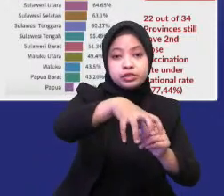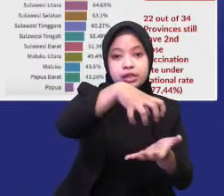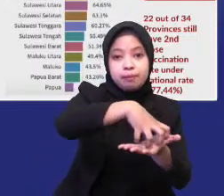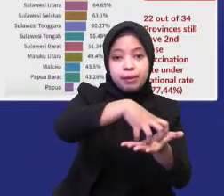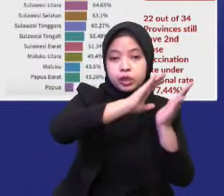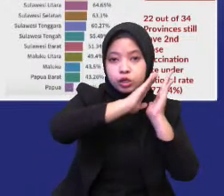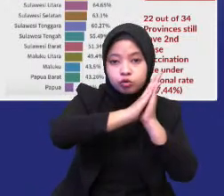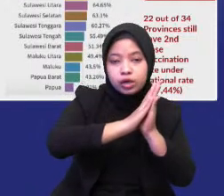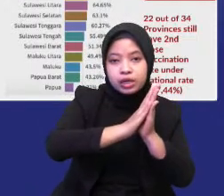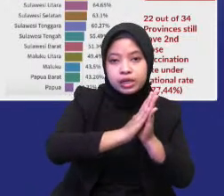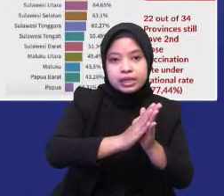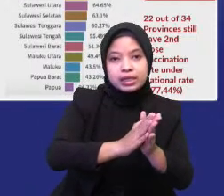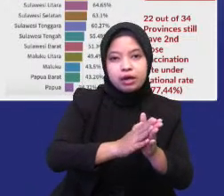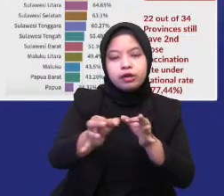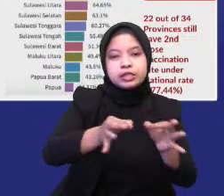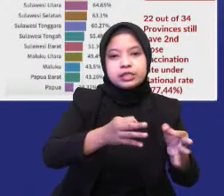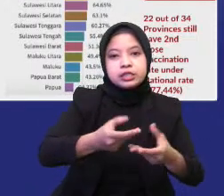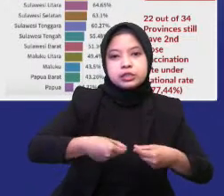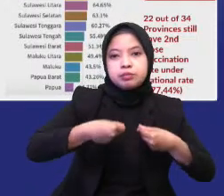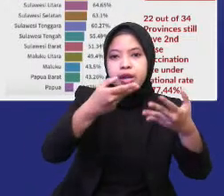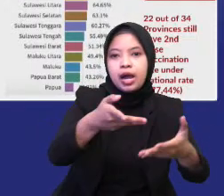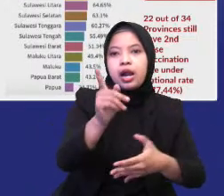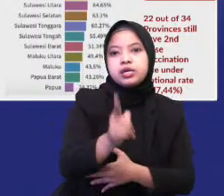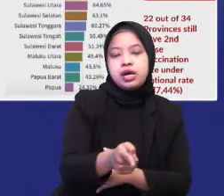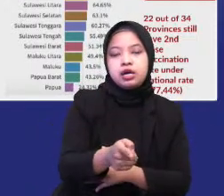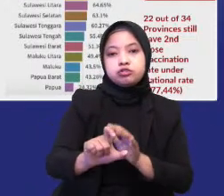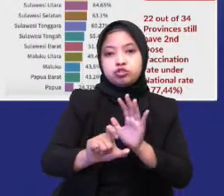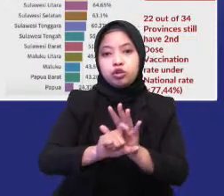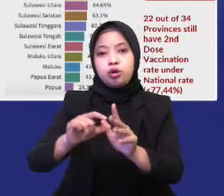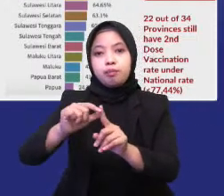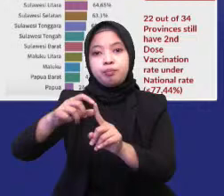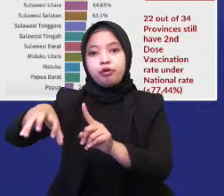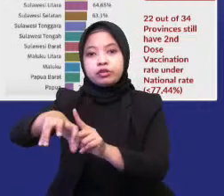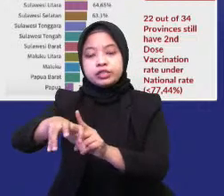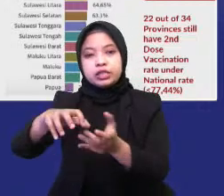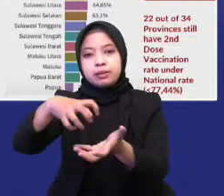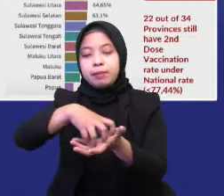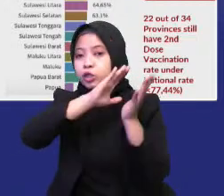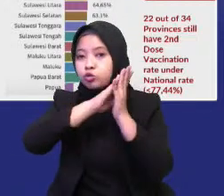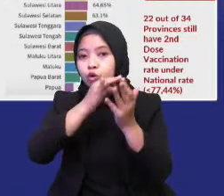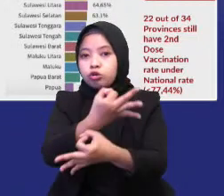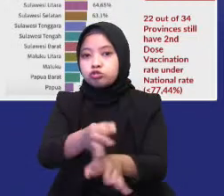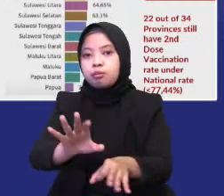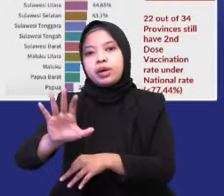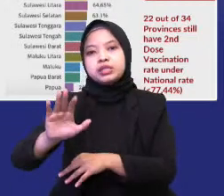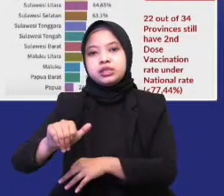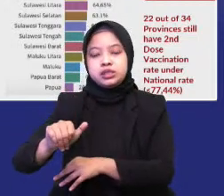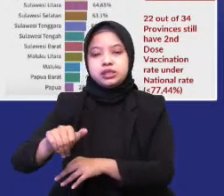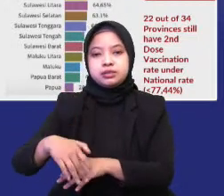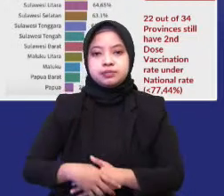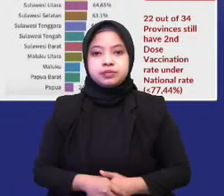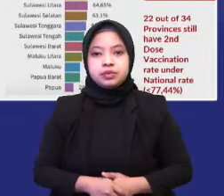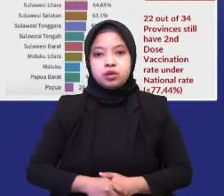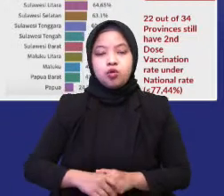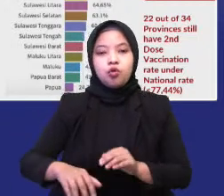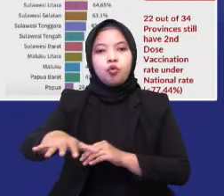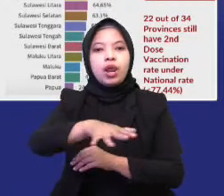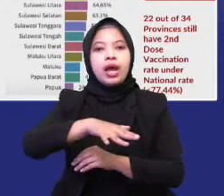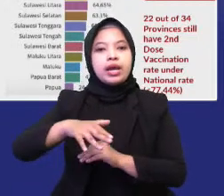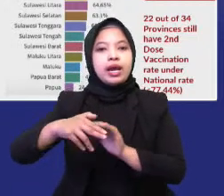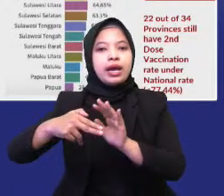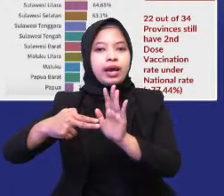above the national figure, with the 5 provinces with the highest BOR as follows. The East Nusa Tenggara